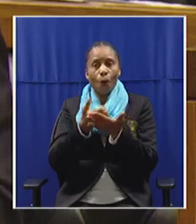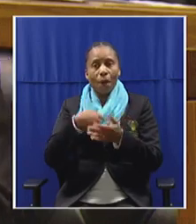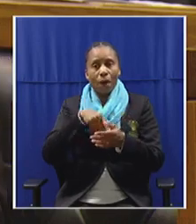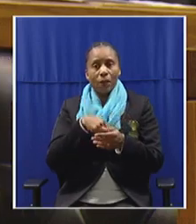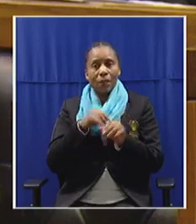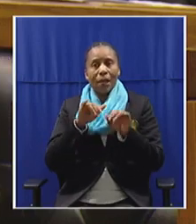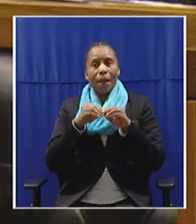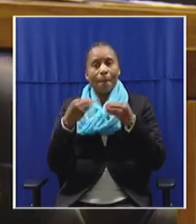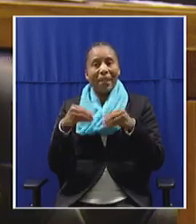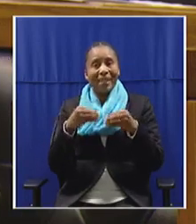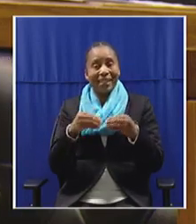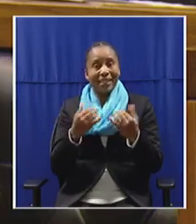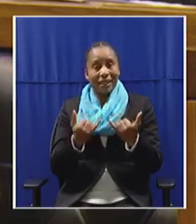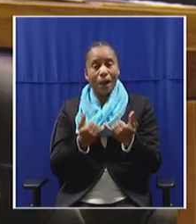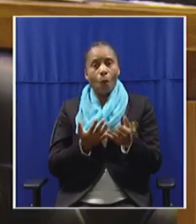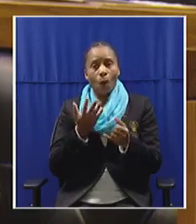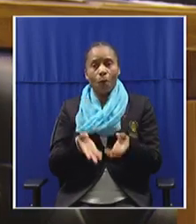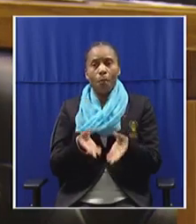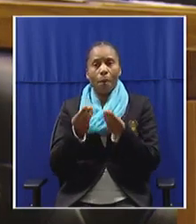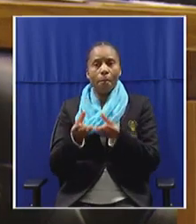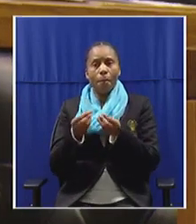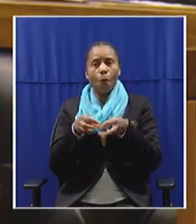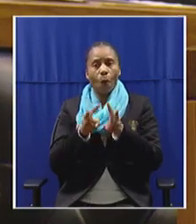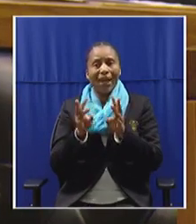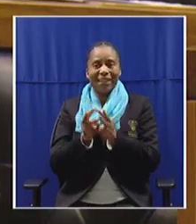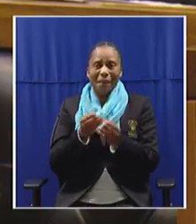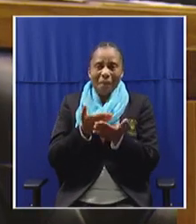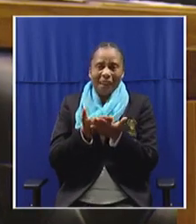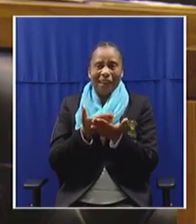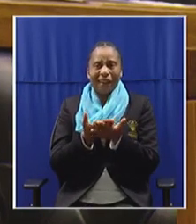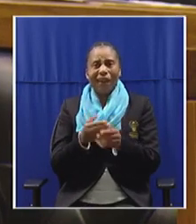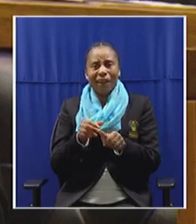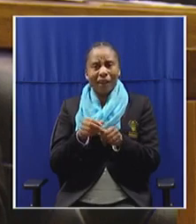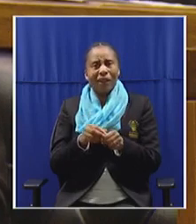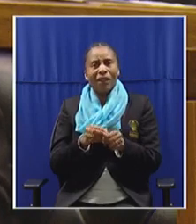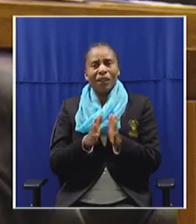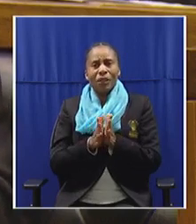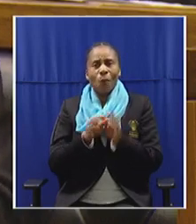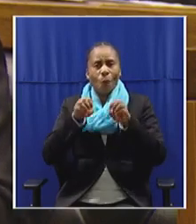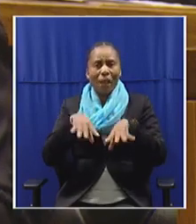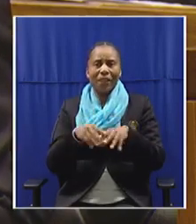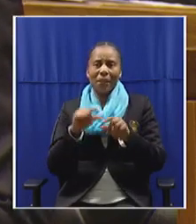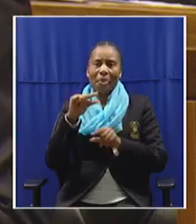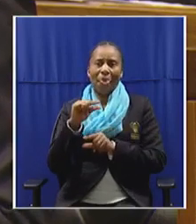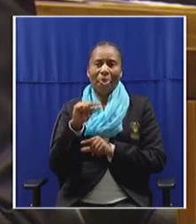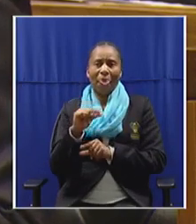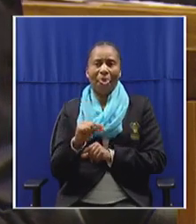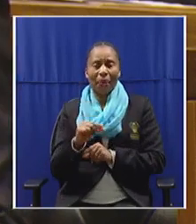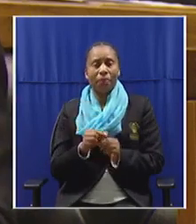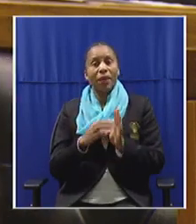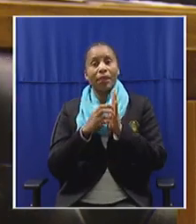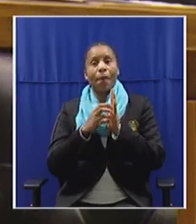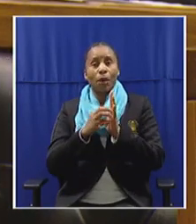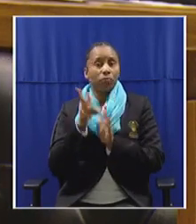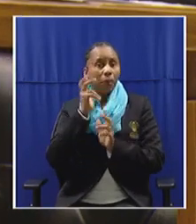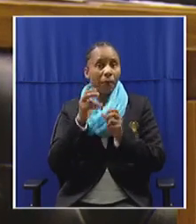Businesses are seeking to find better ways to minimize wastages. For instance, you've heard that